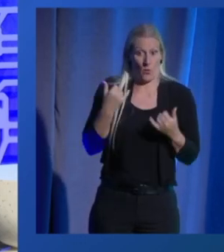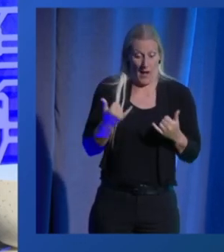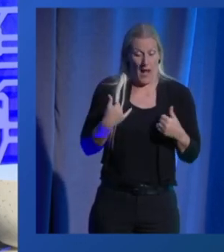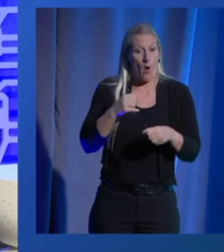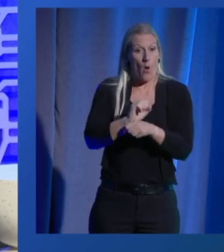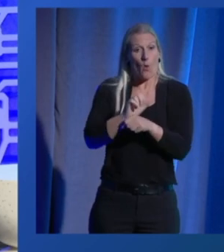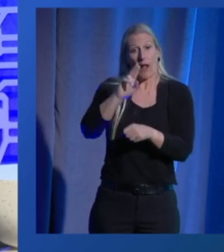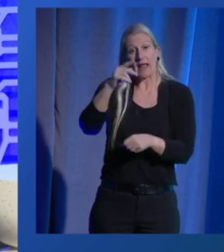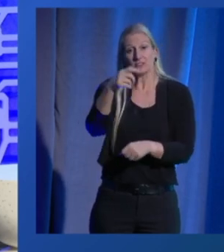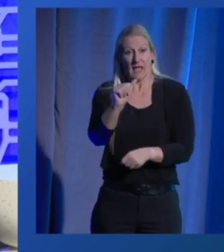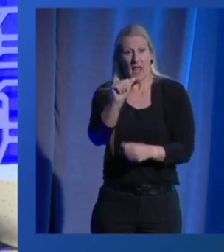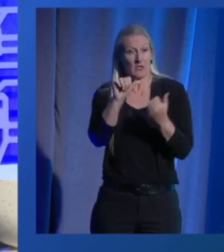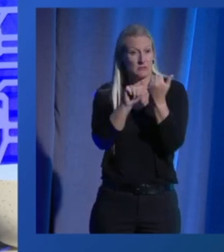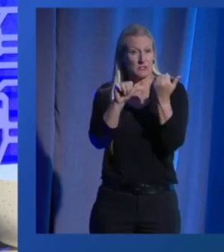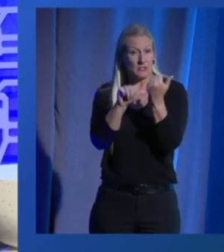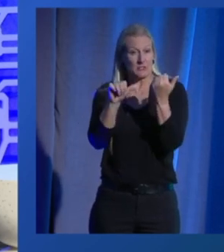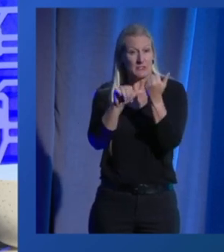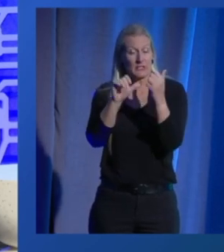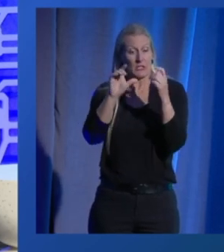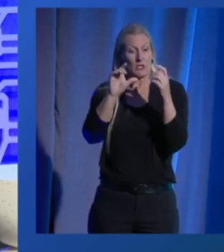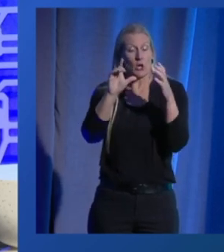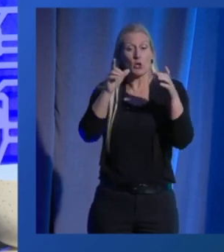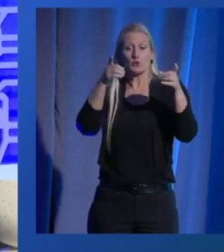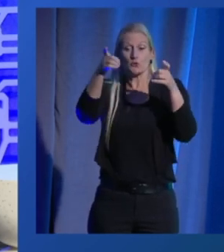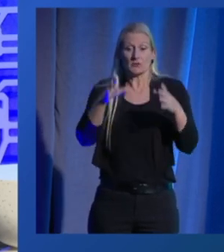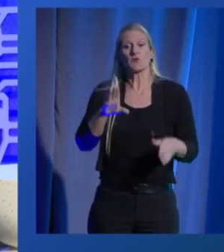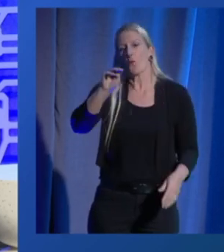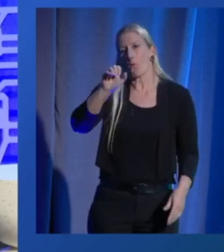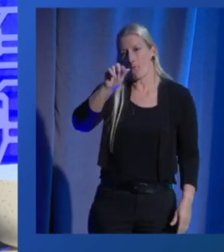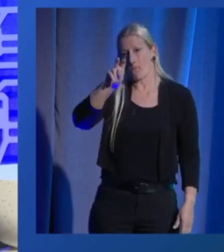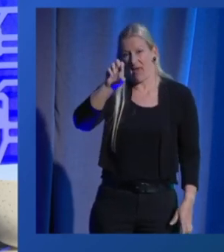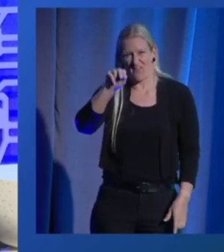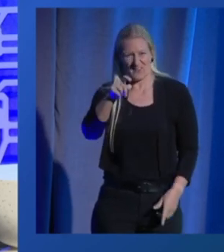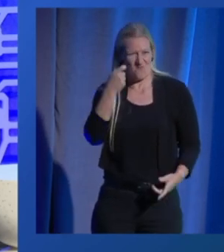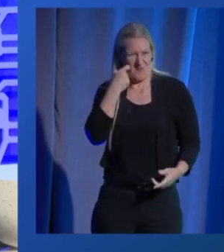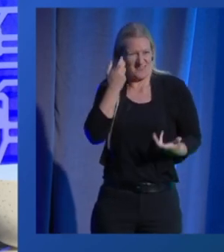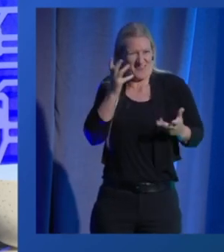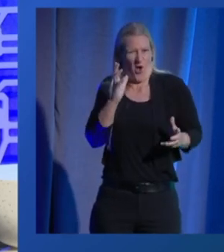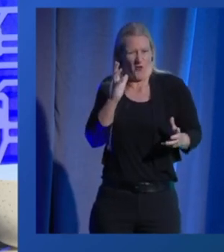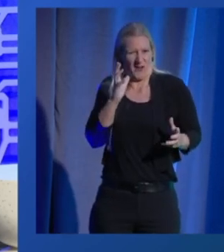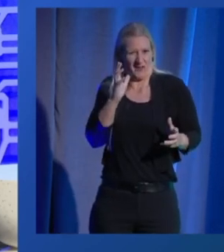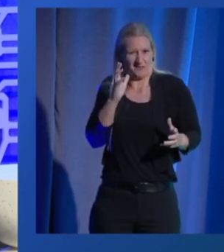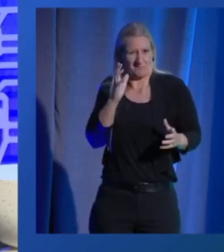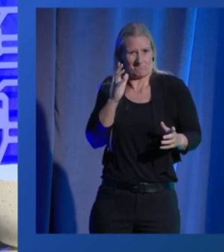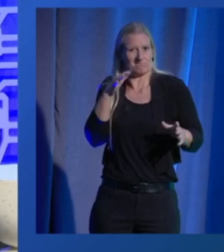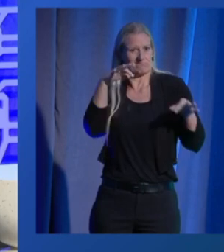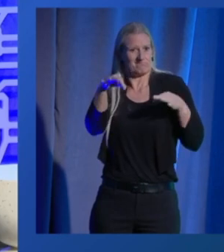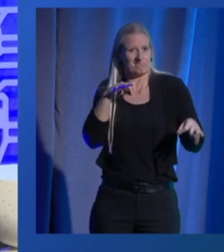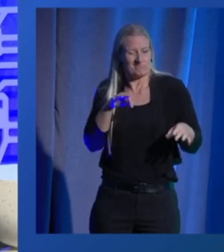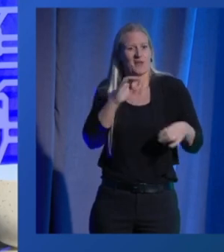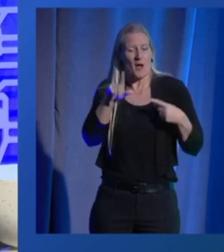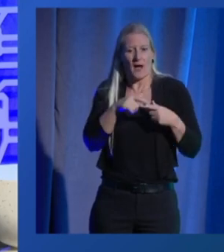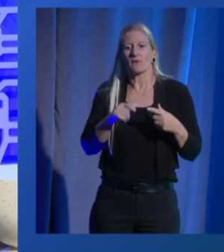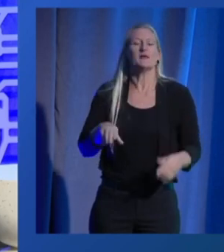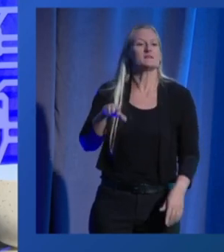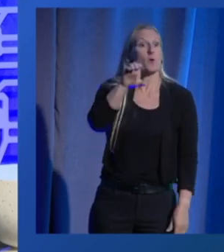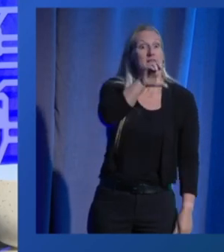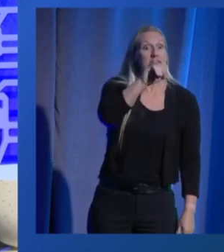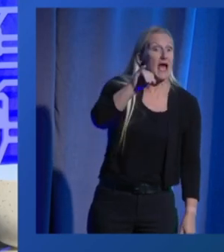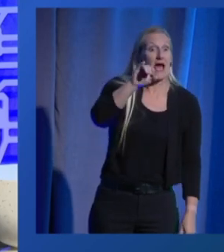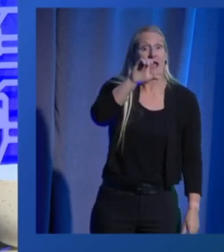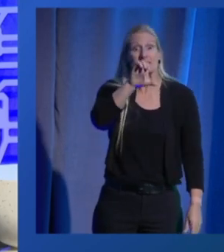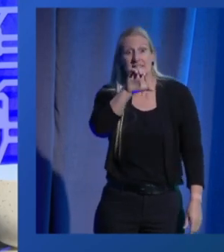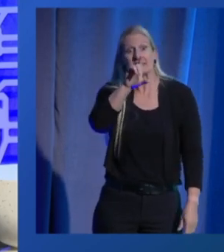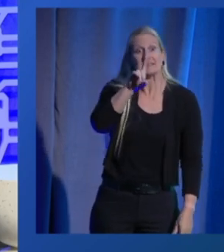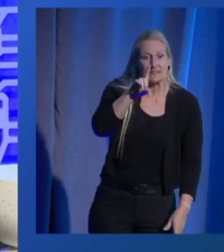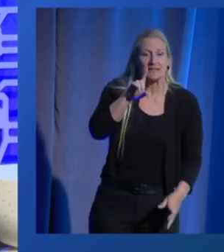NGA is the deputy director for the M program that you heard about already this morning ensuring that we're getting CI CV aim ml into the